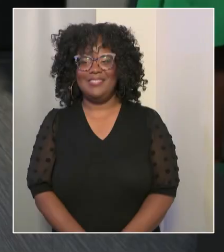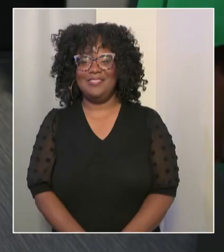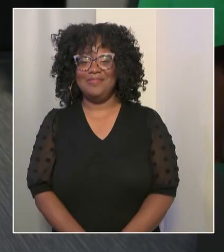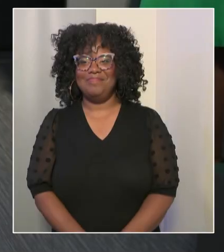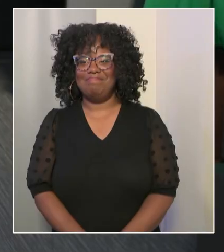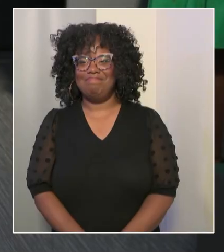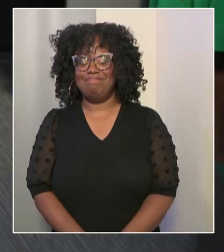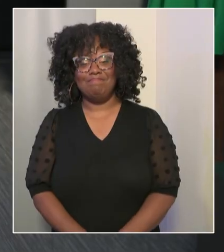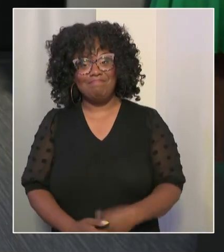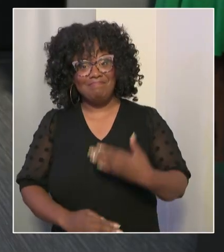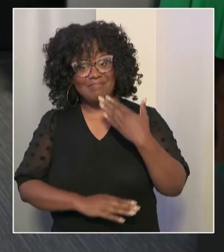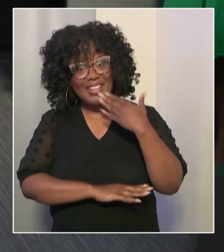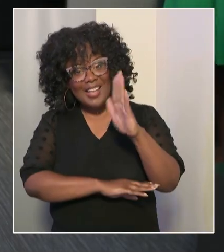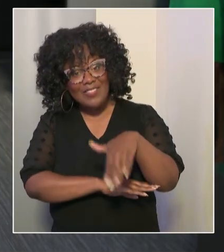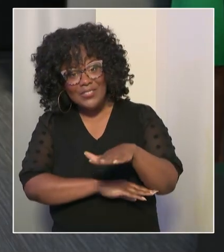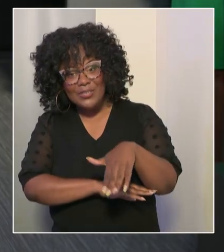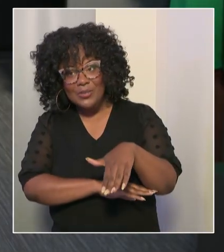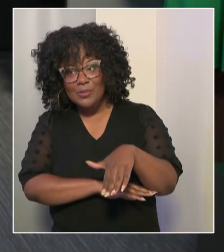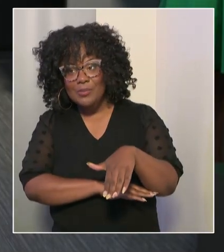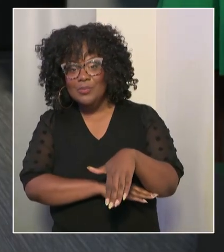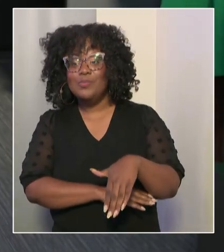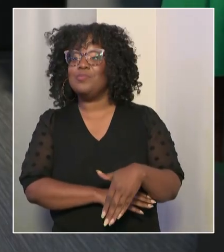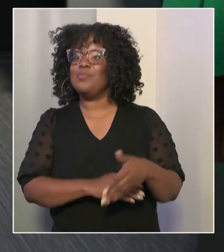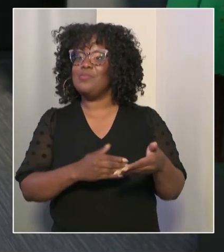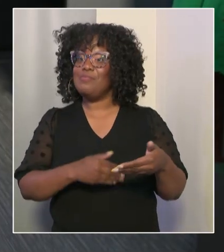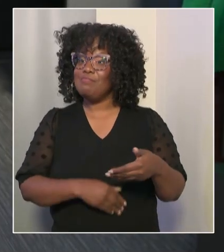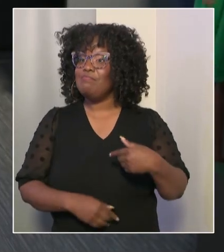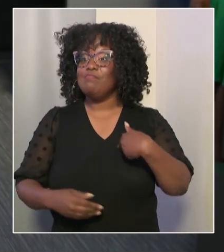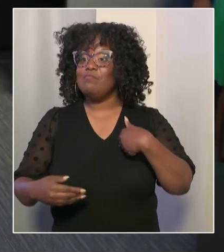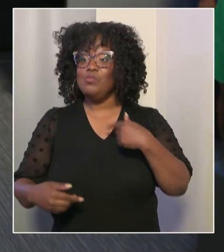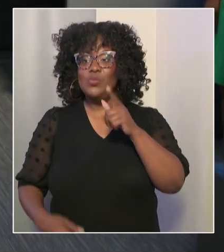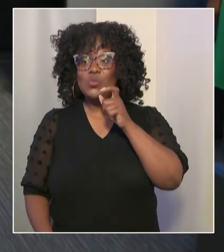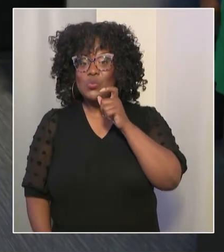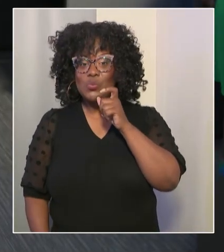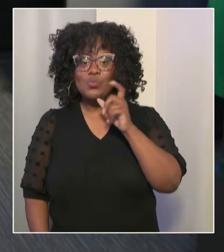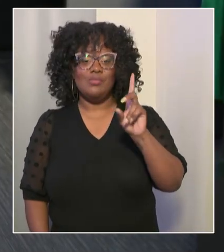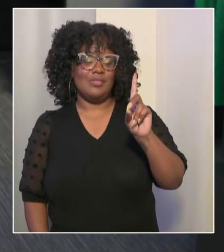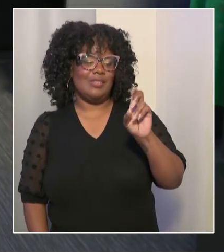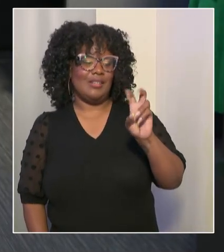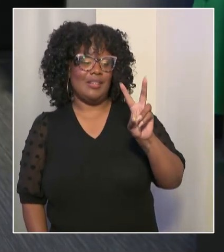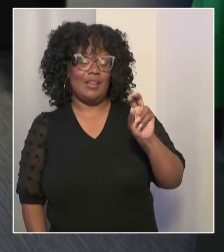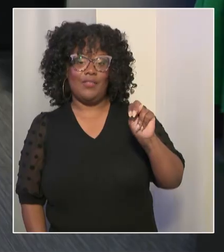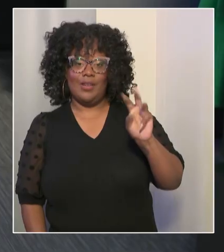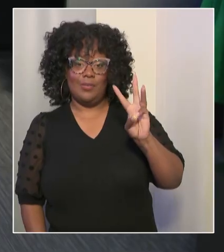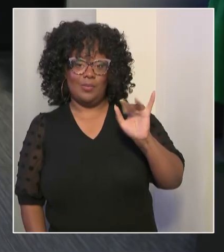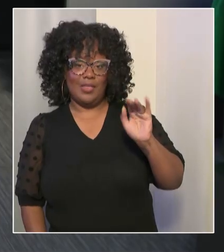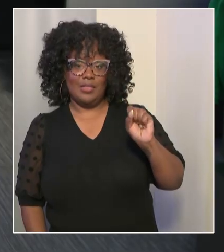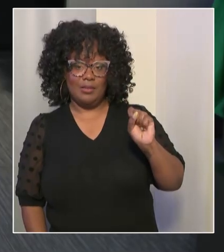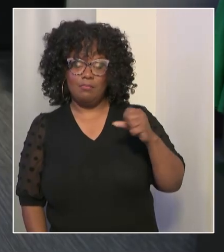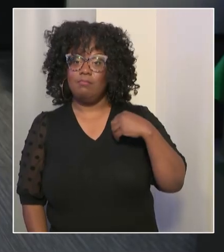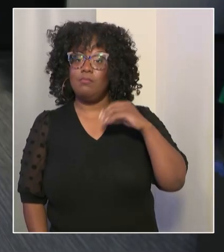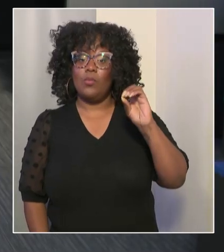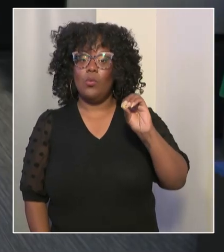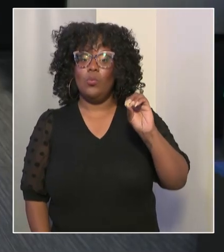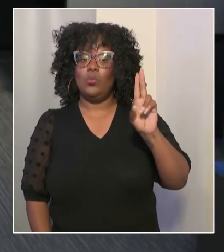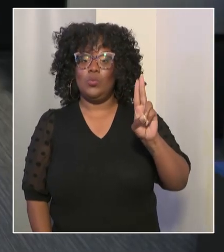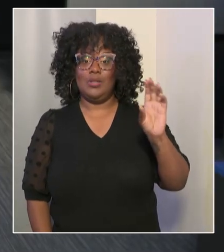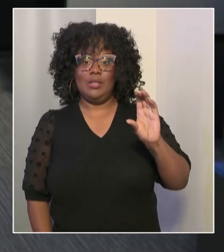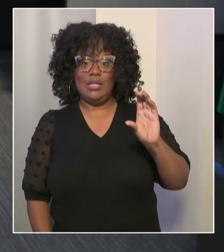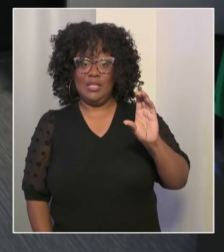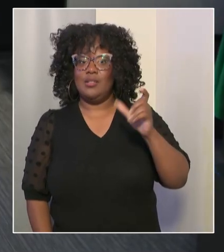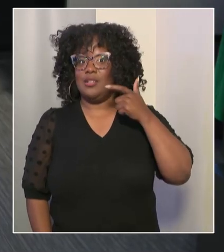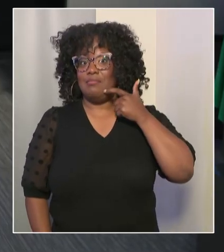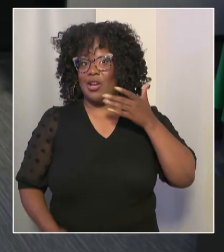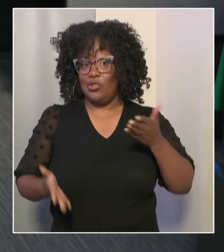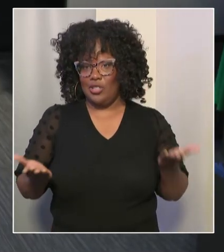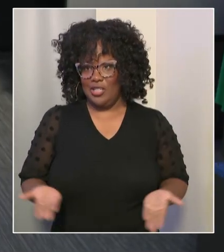Good afternoon and welcome. My name is Devin Williams, and I have been with the OU Office of Unified Communications for